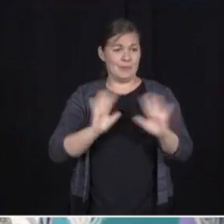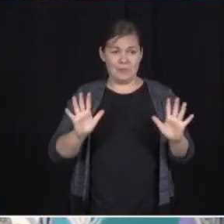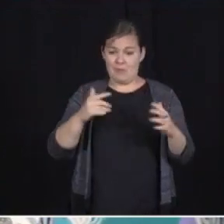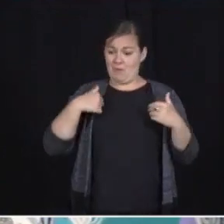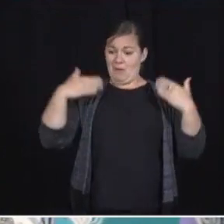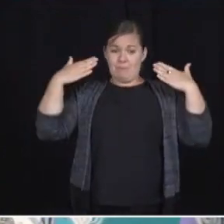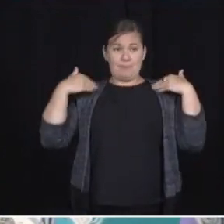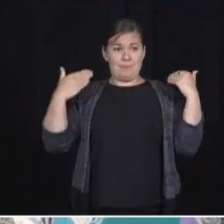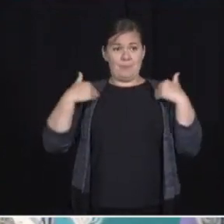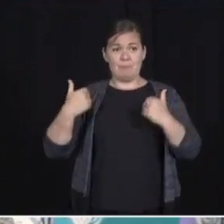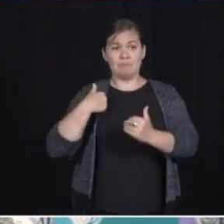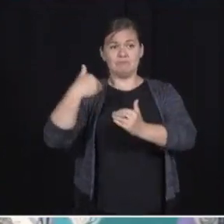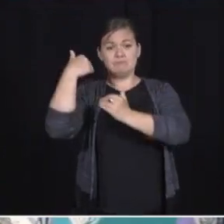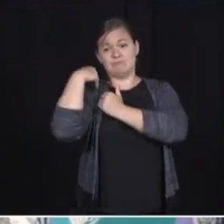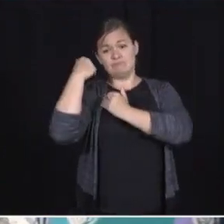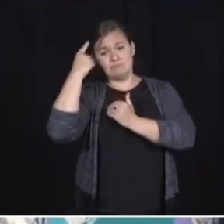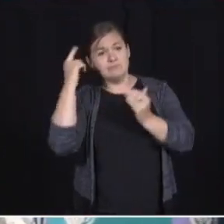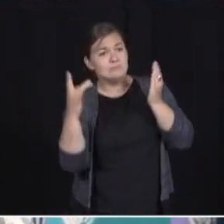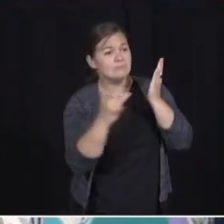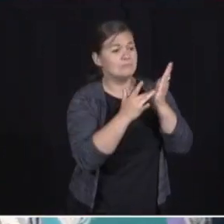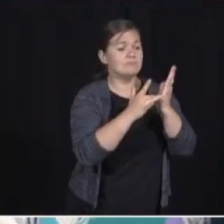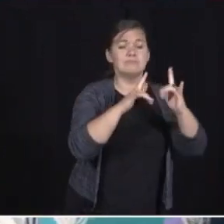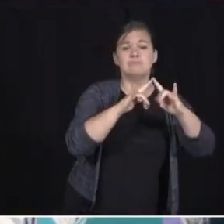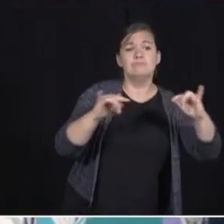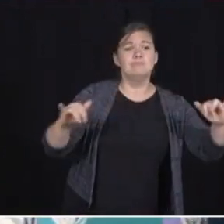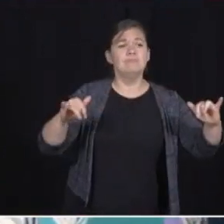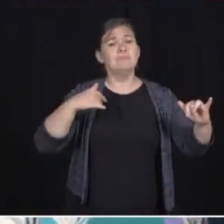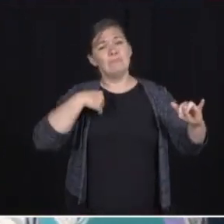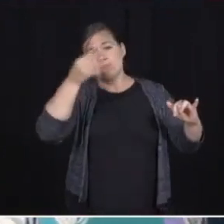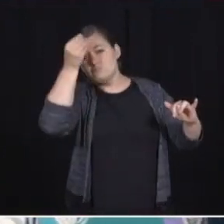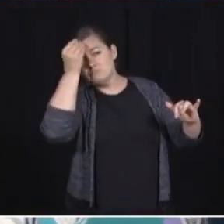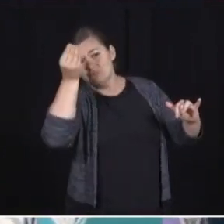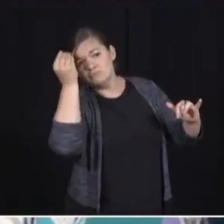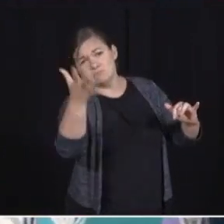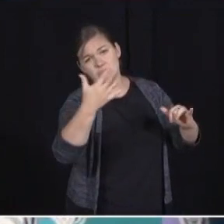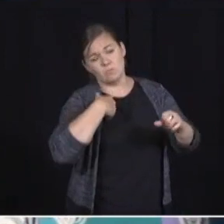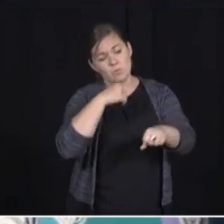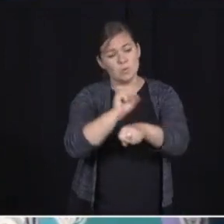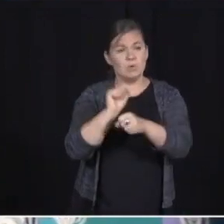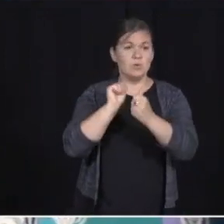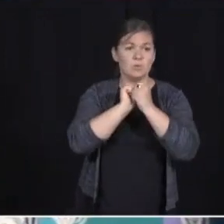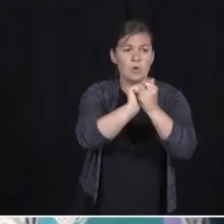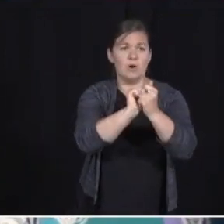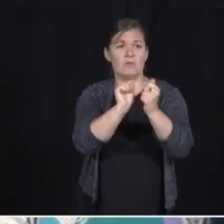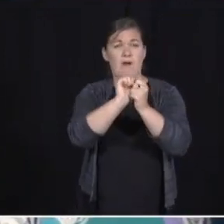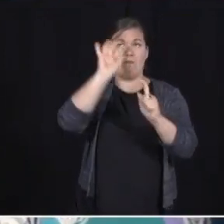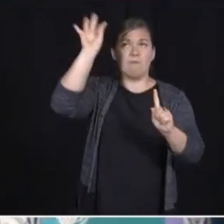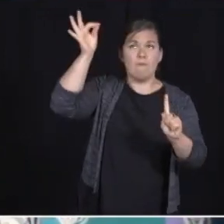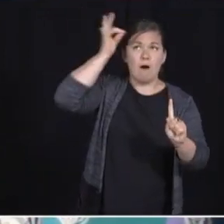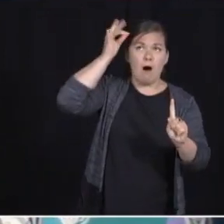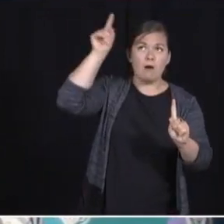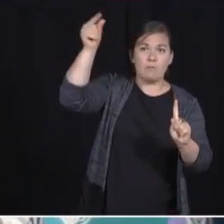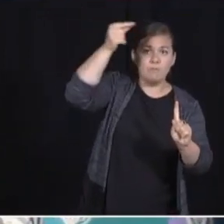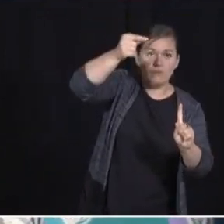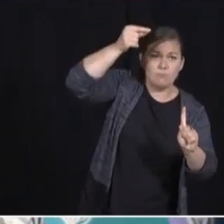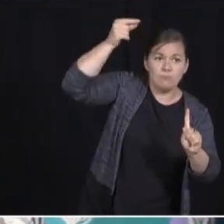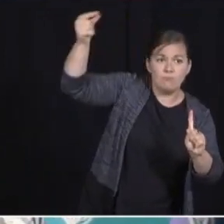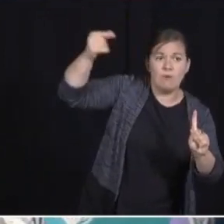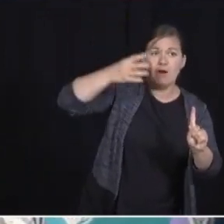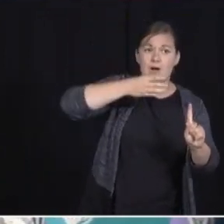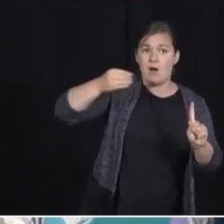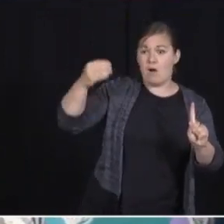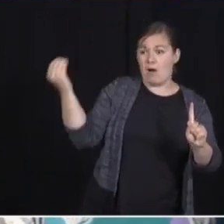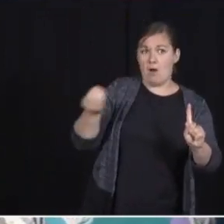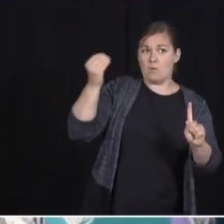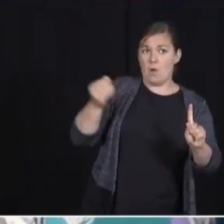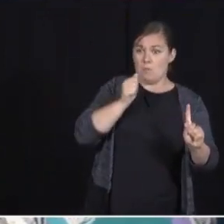people of Ontario that we have worked closely with our federal partners and the Information and Privacy Commissioner of Ontario to ensure